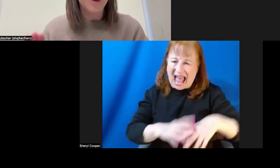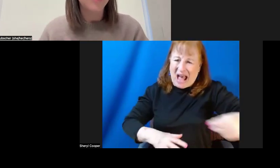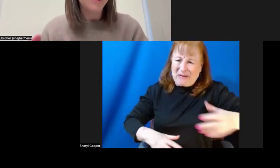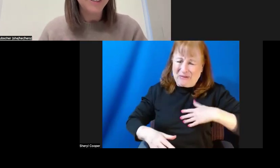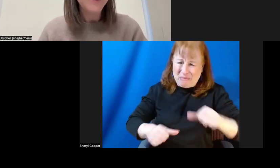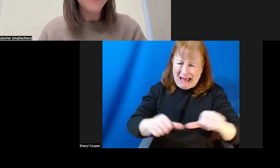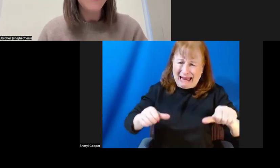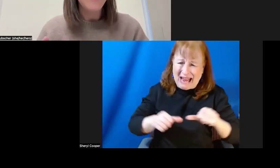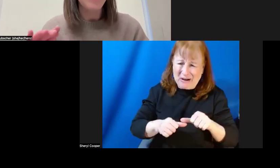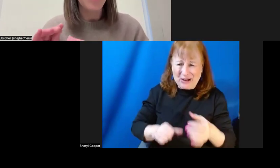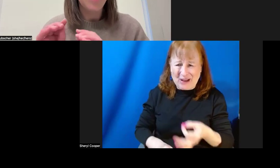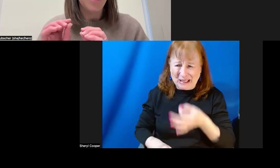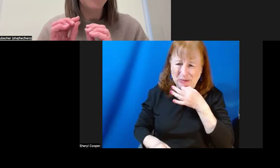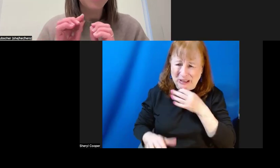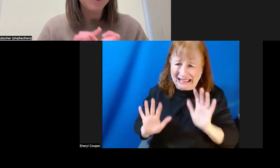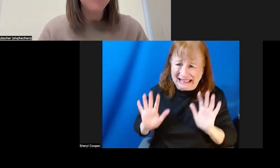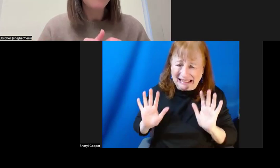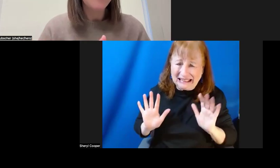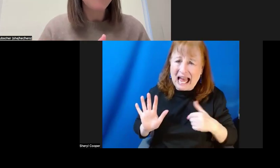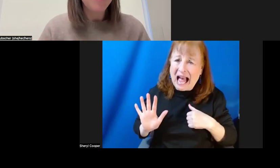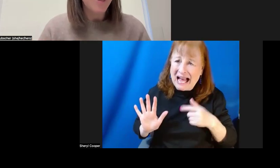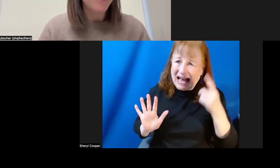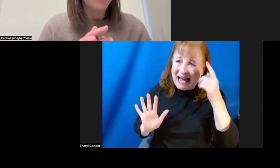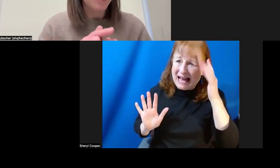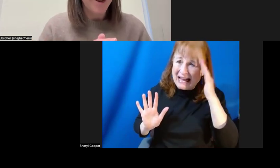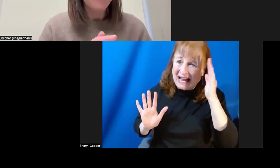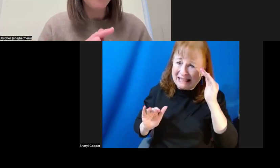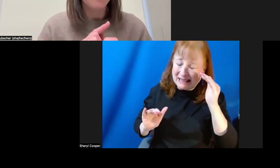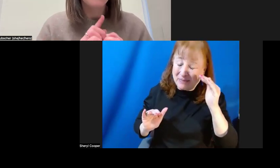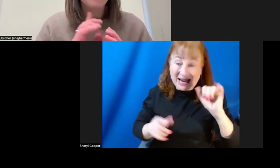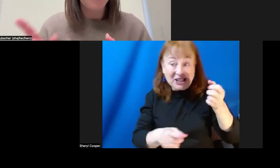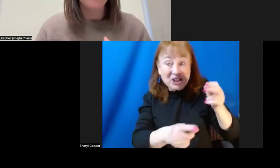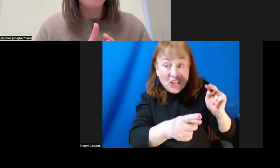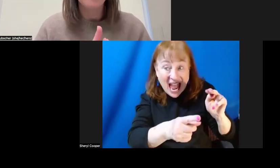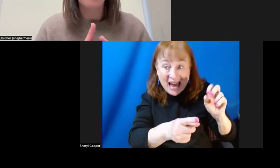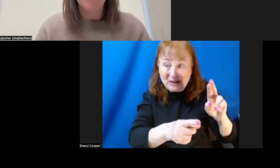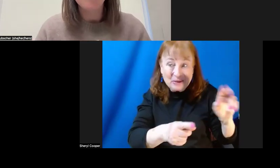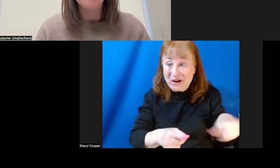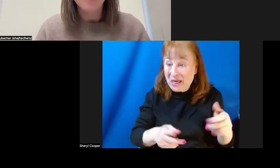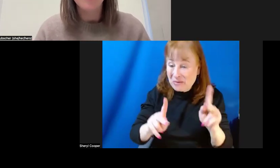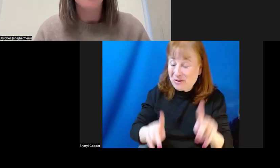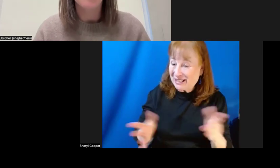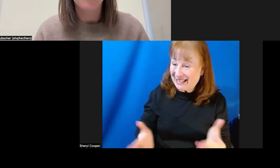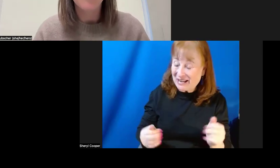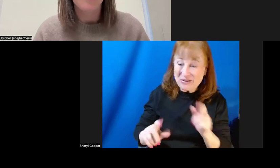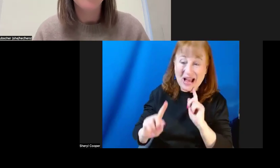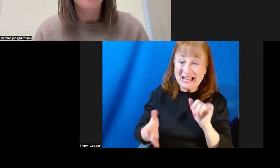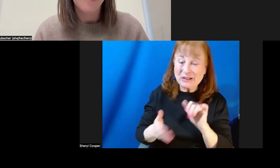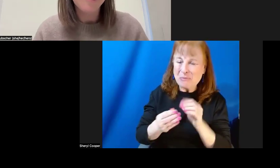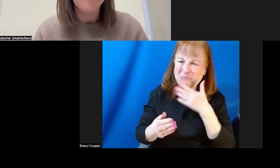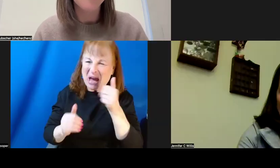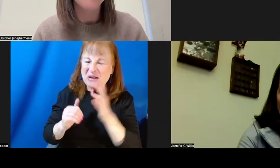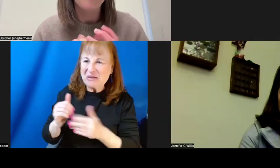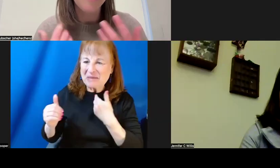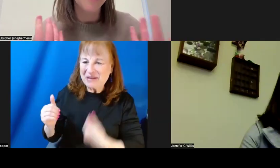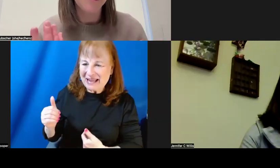area of expertise. And I would suspect that maybe actually Jen or someone else here could probably answer this more effectively than I